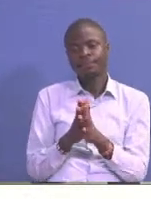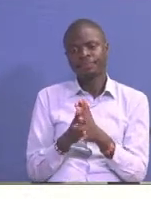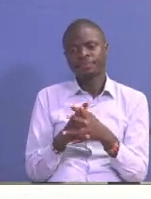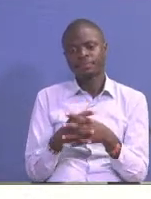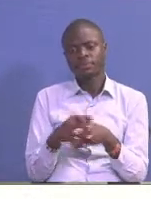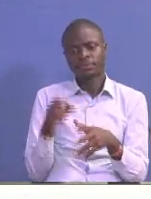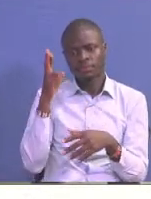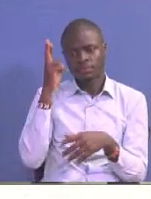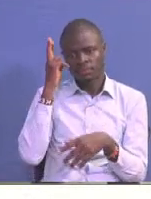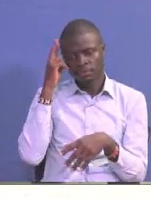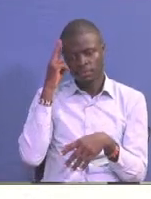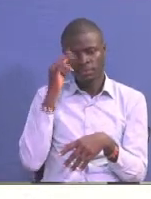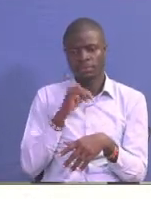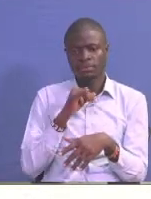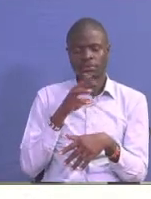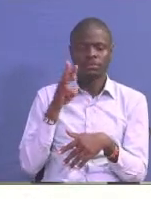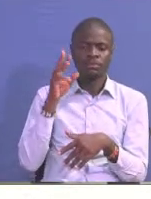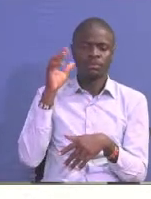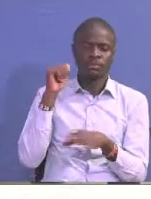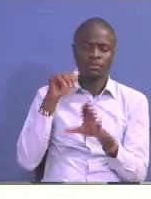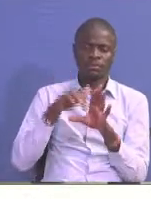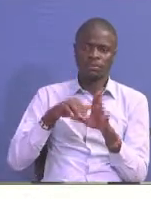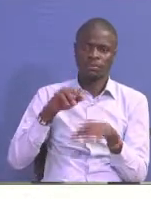I remember I was in UK